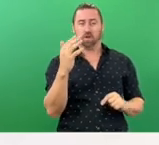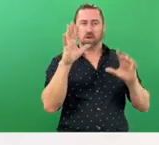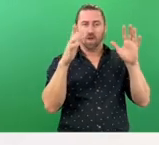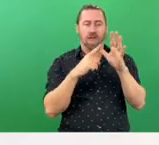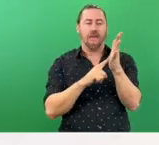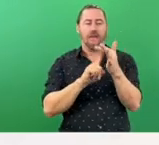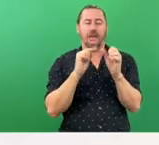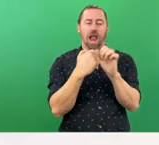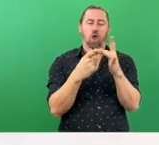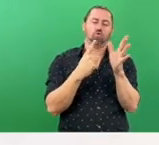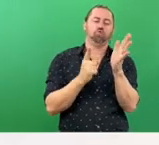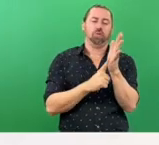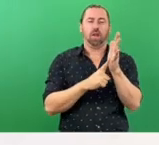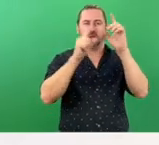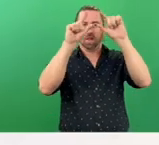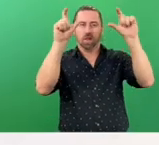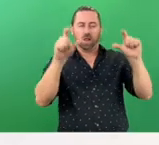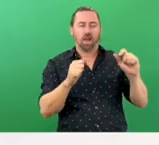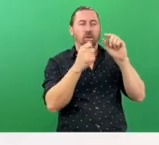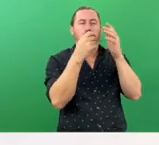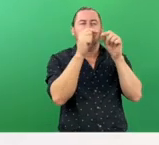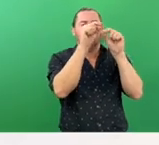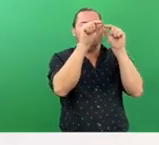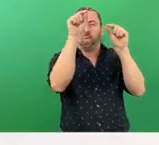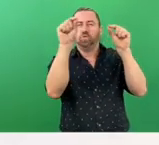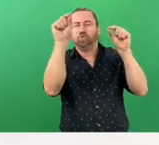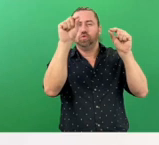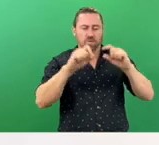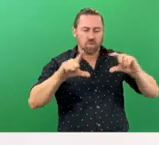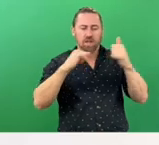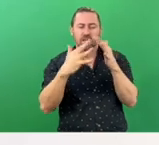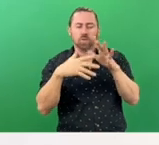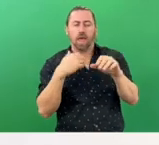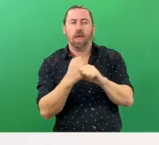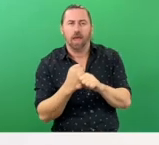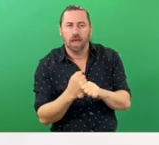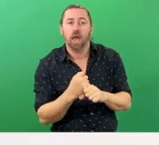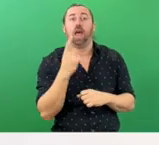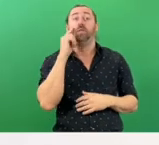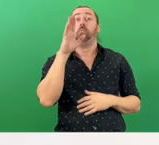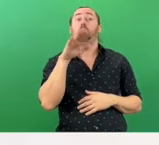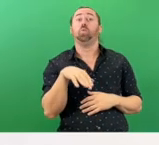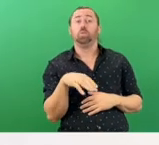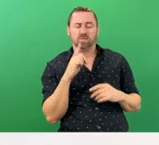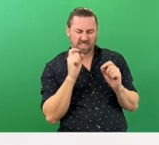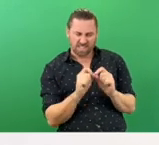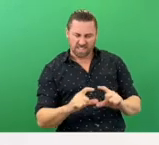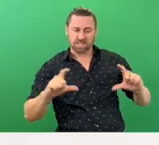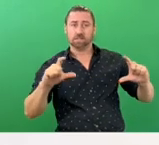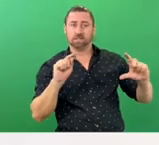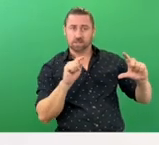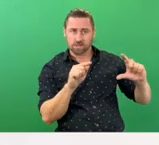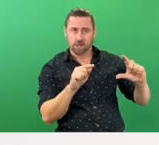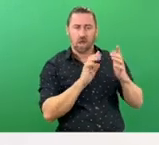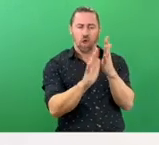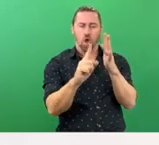with this allegorical figures, birds, swags. And then down at the bottom, if you've downloaded it yourself, you can probably see